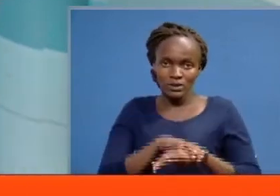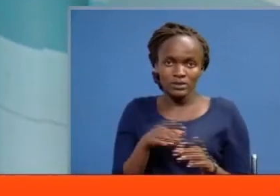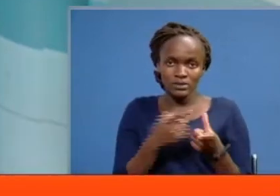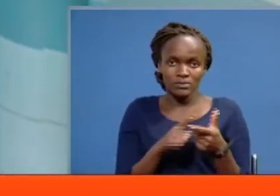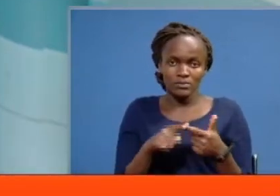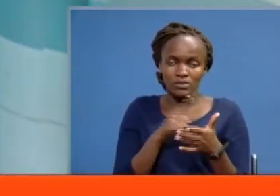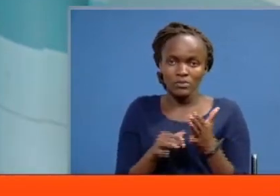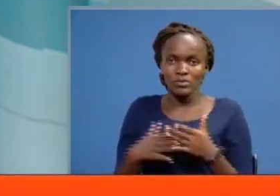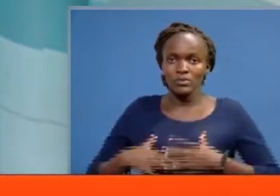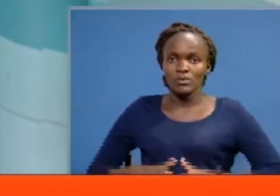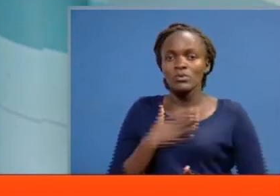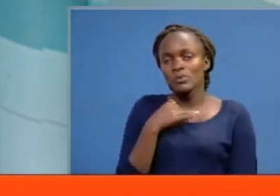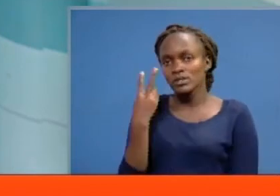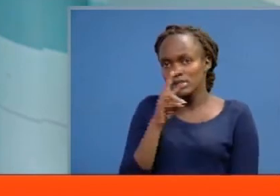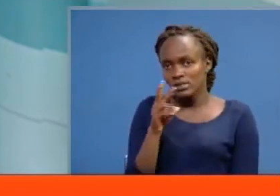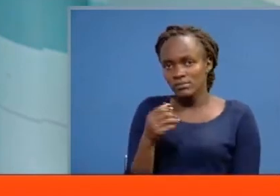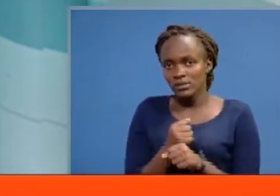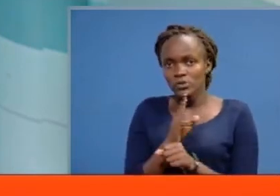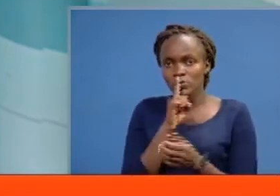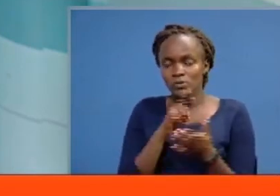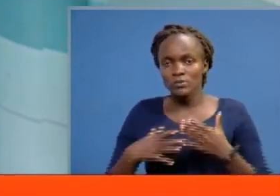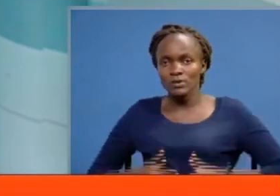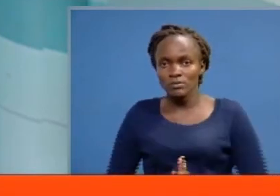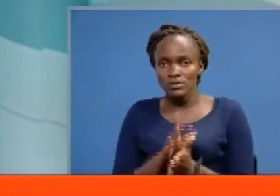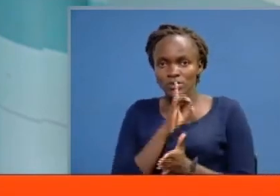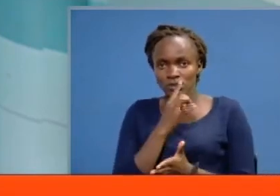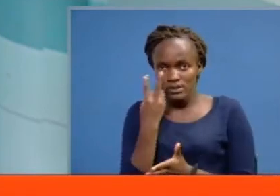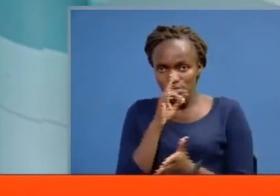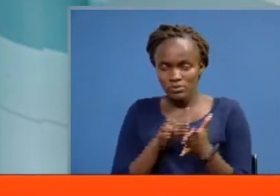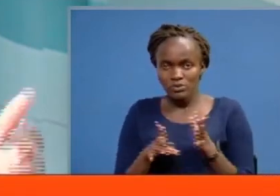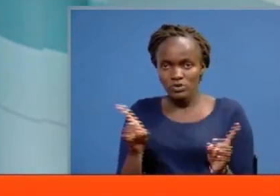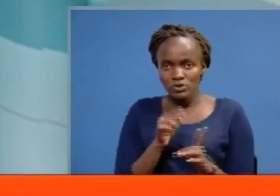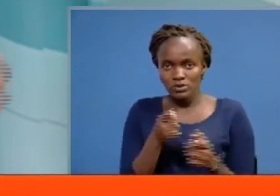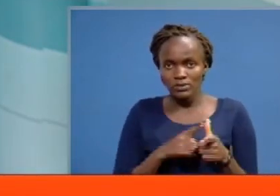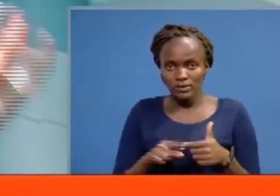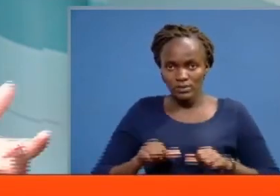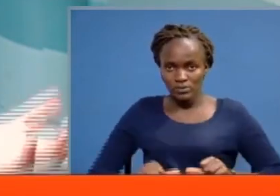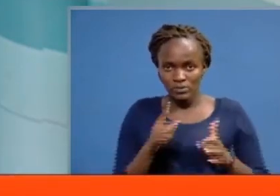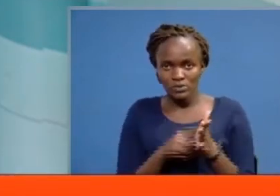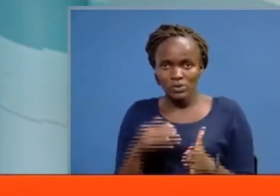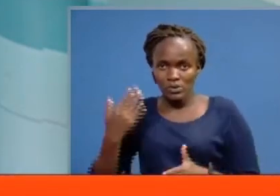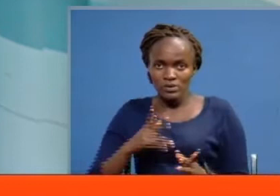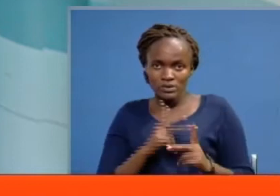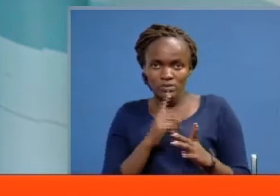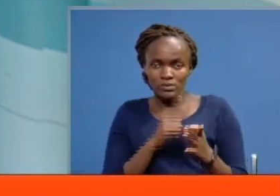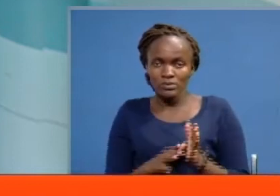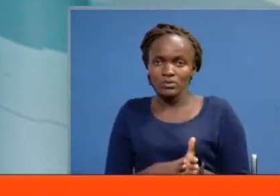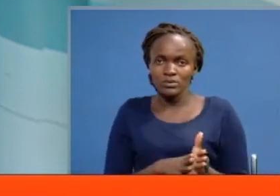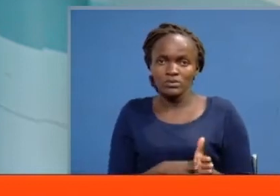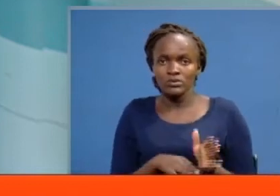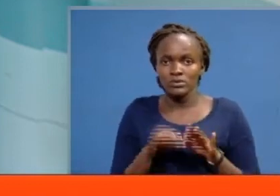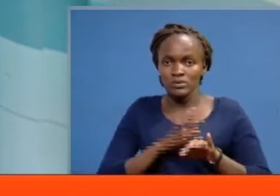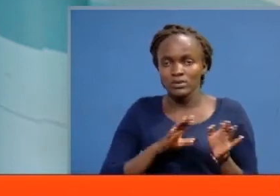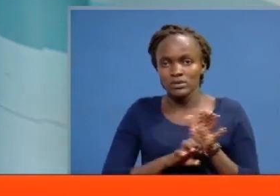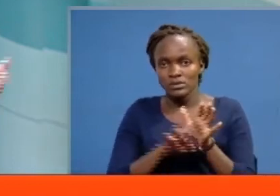you want people to see. So ensure that people can see what you do by continually putting content around what you do. I'll give you a good